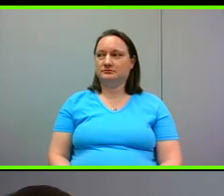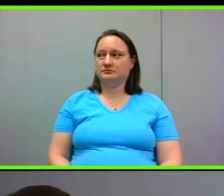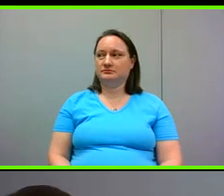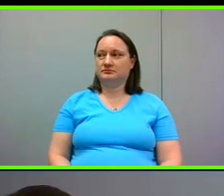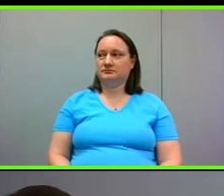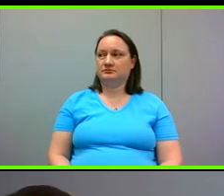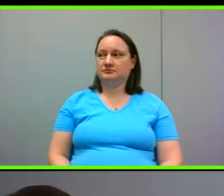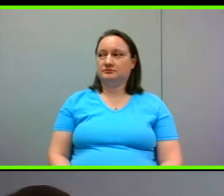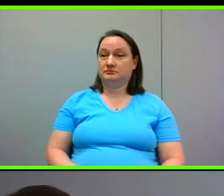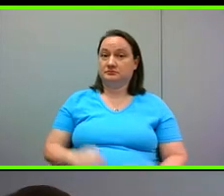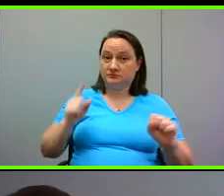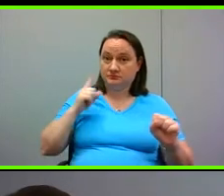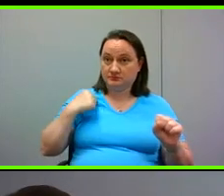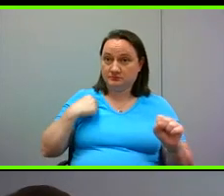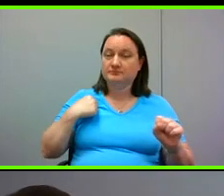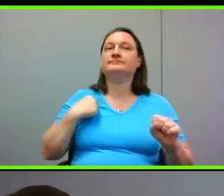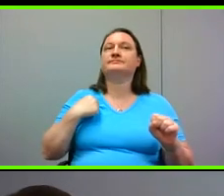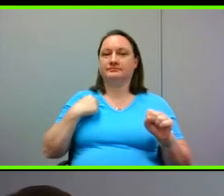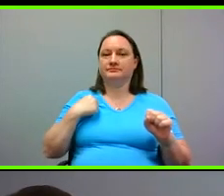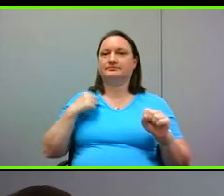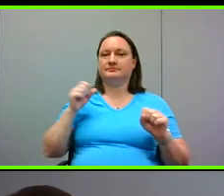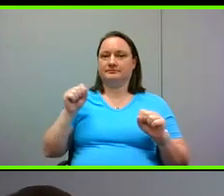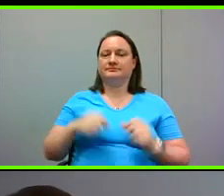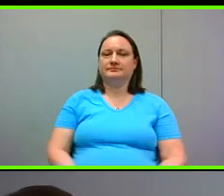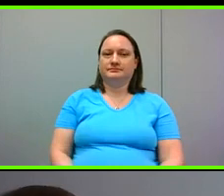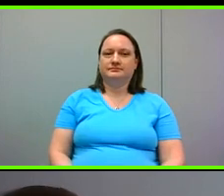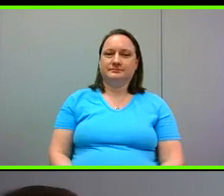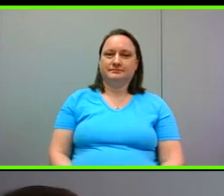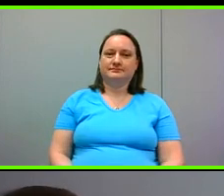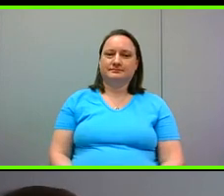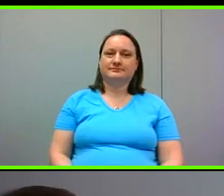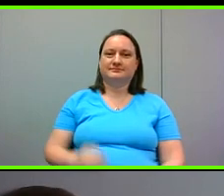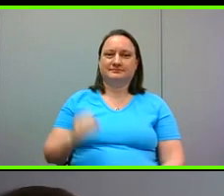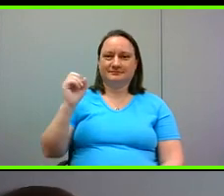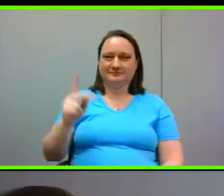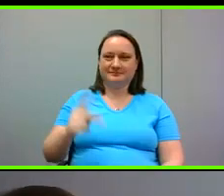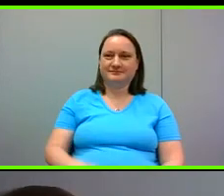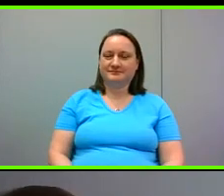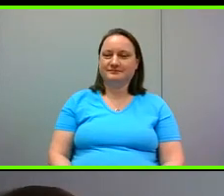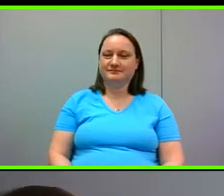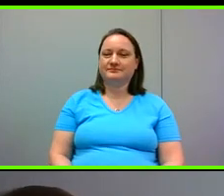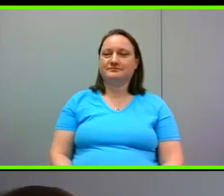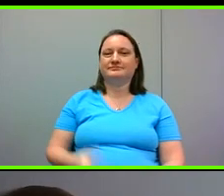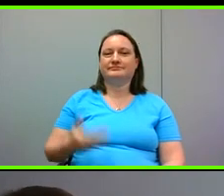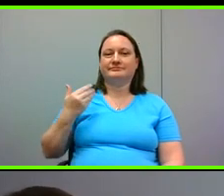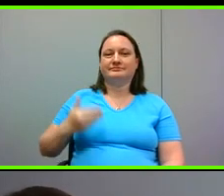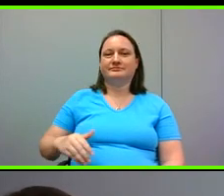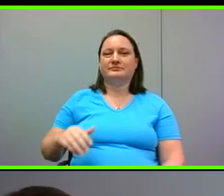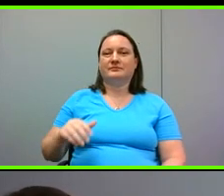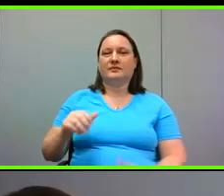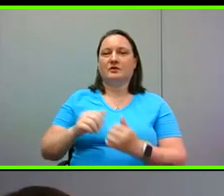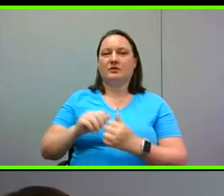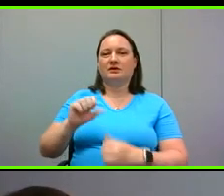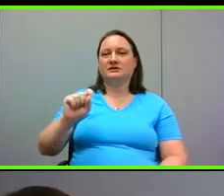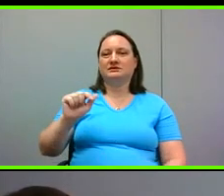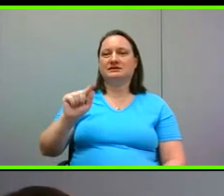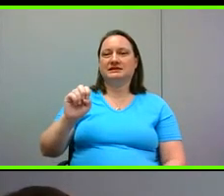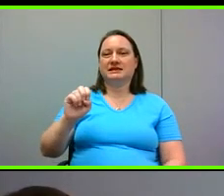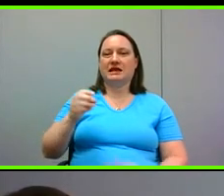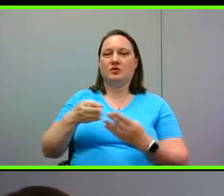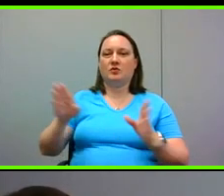Can you hear me? Yes. Okay. Sean Nutt with the Statewide Independent Living